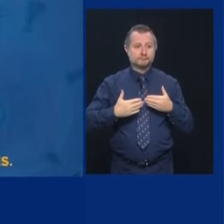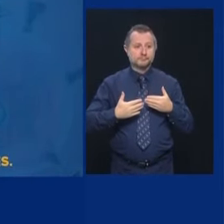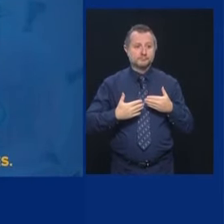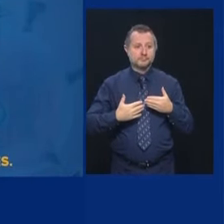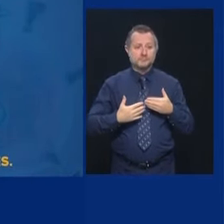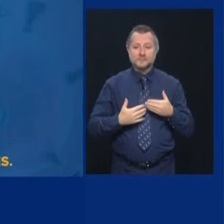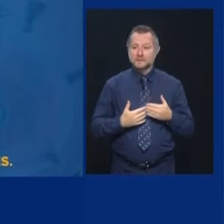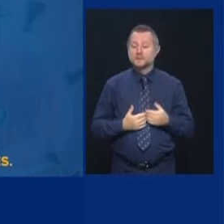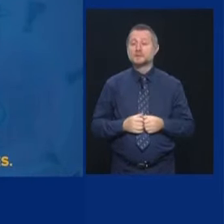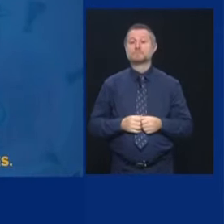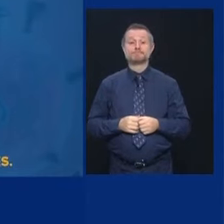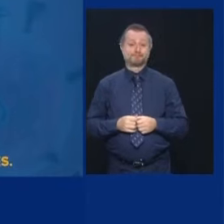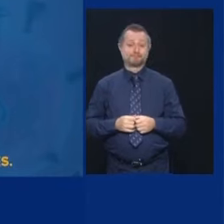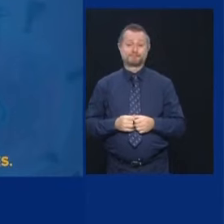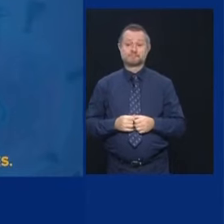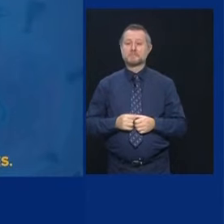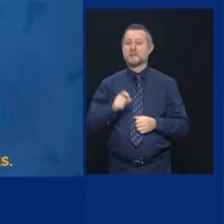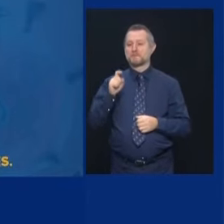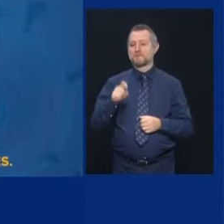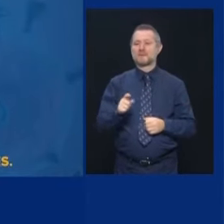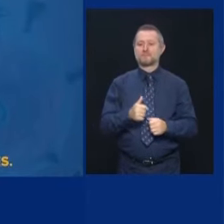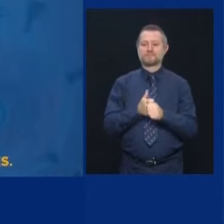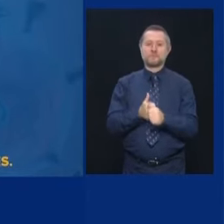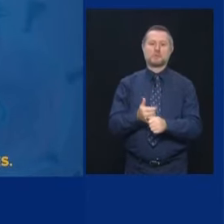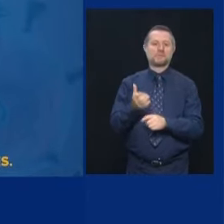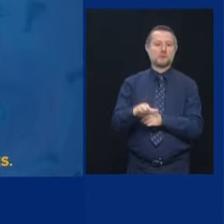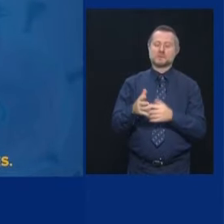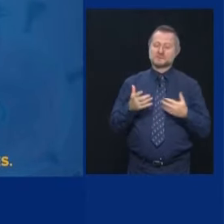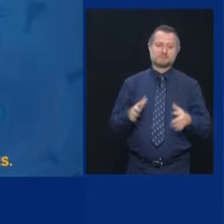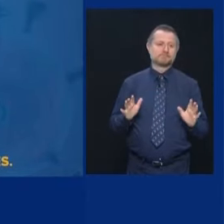It does not work without enforcement.